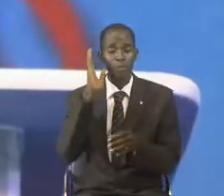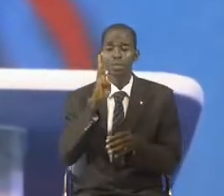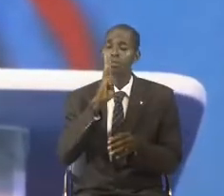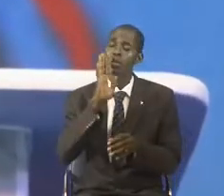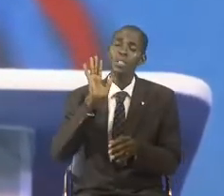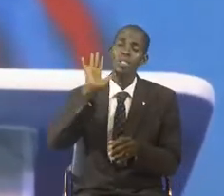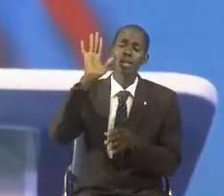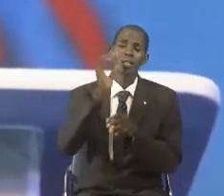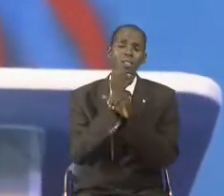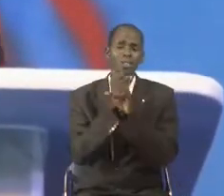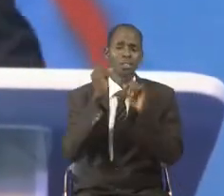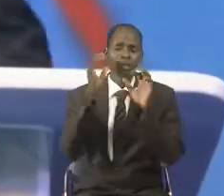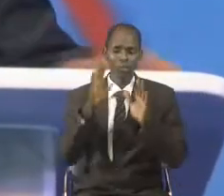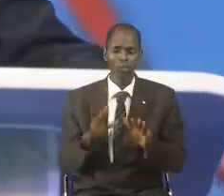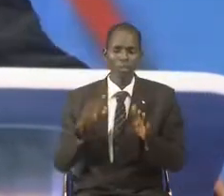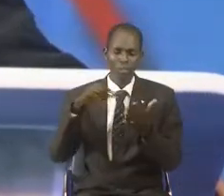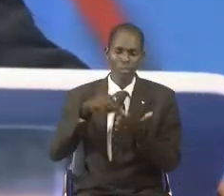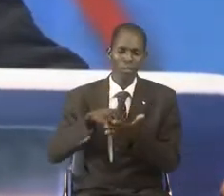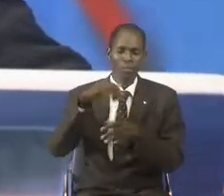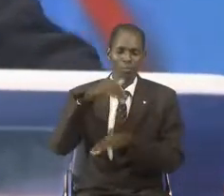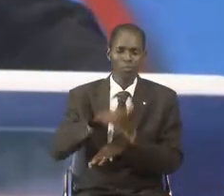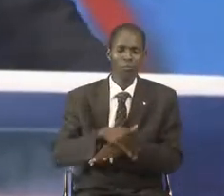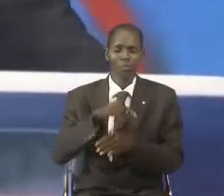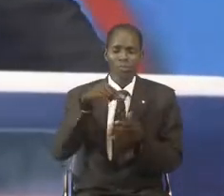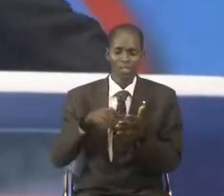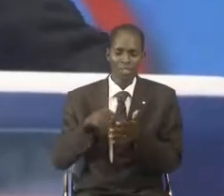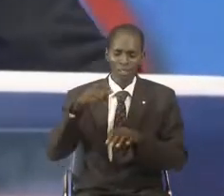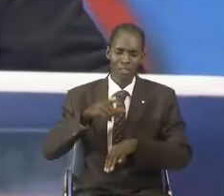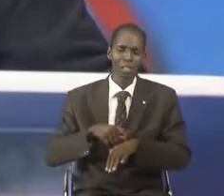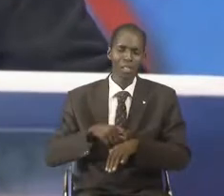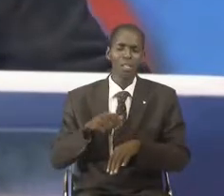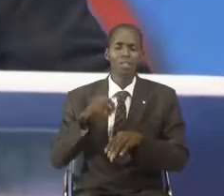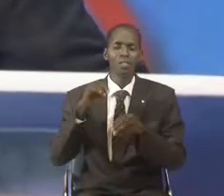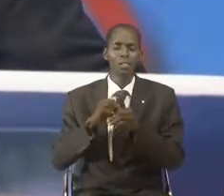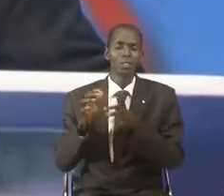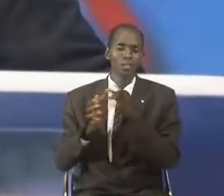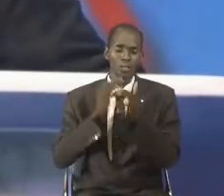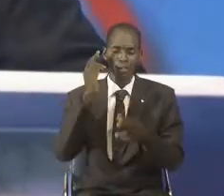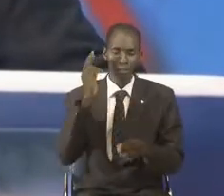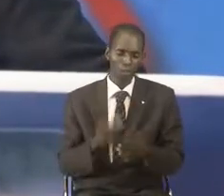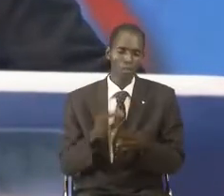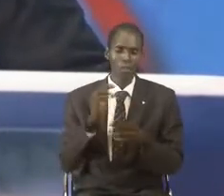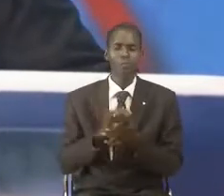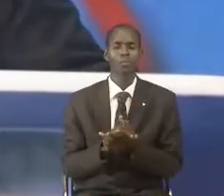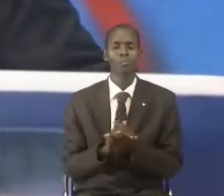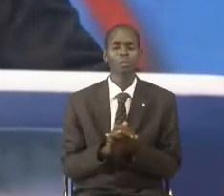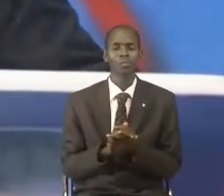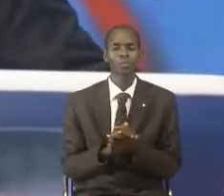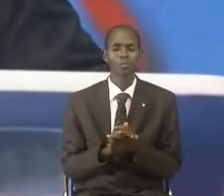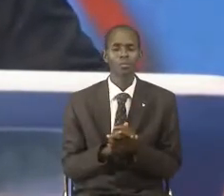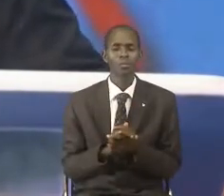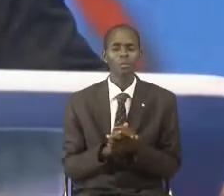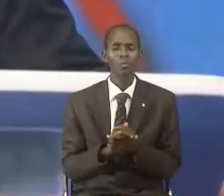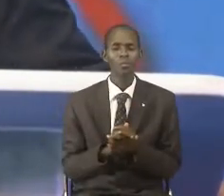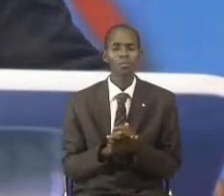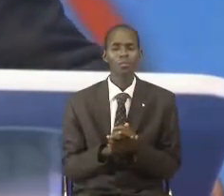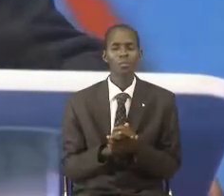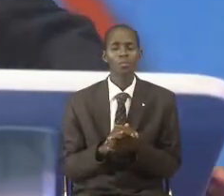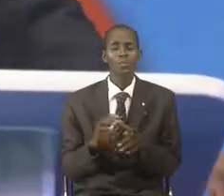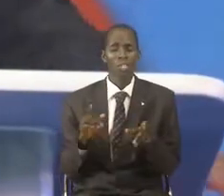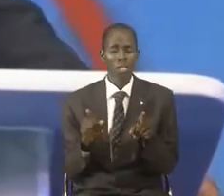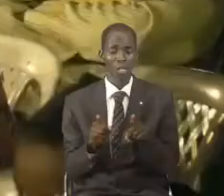come that Christ will be their Savior. Be their Savior tonight, this very moment,